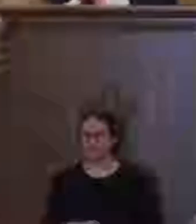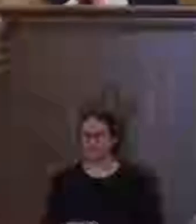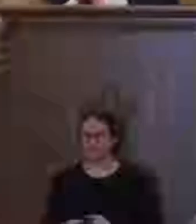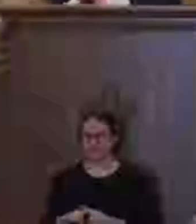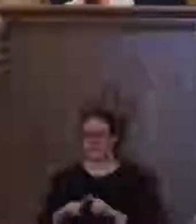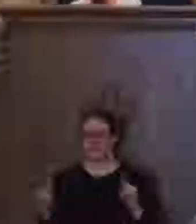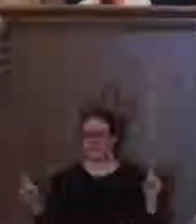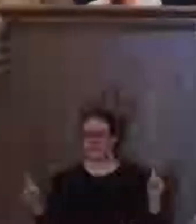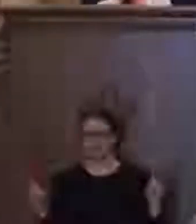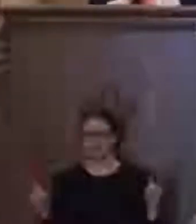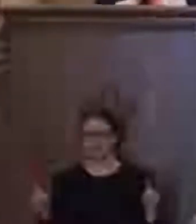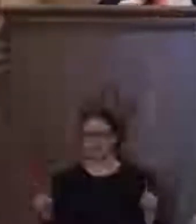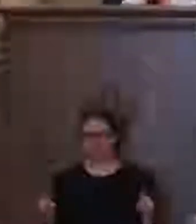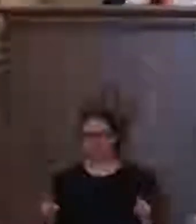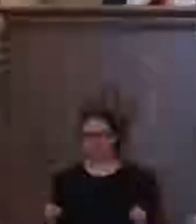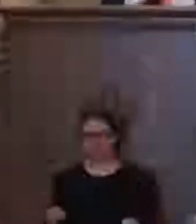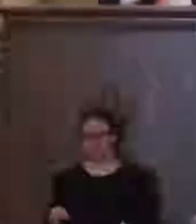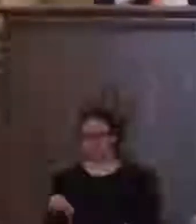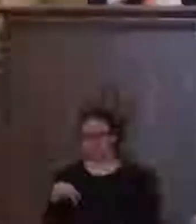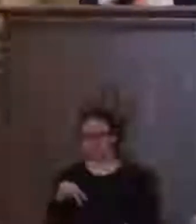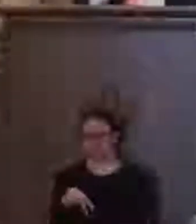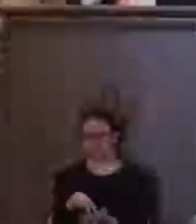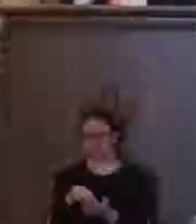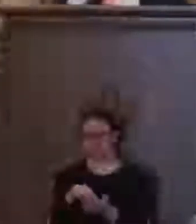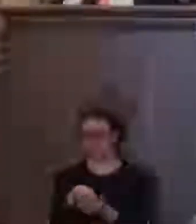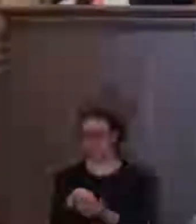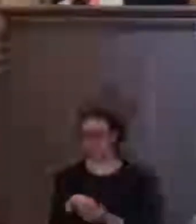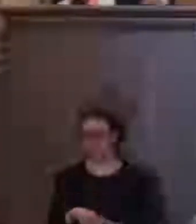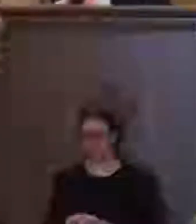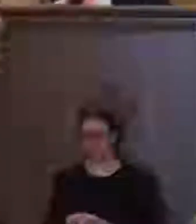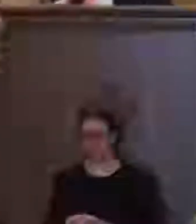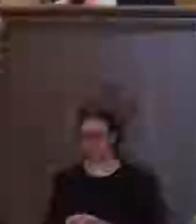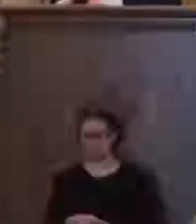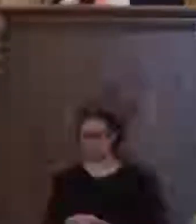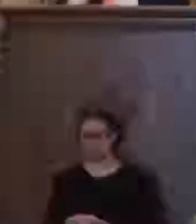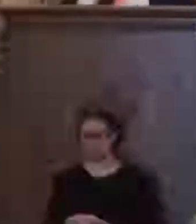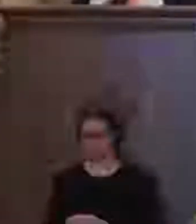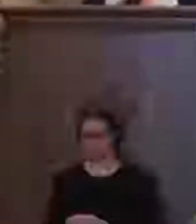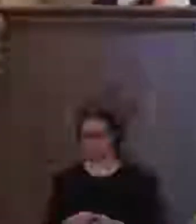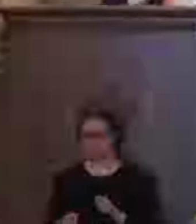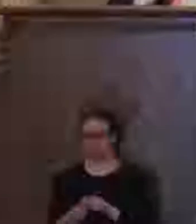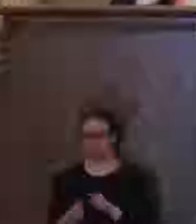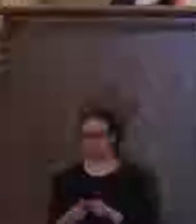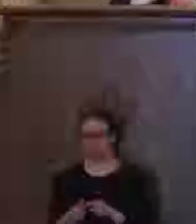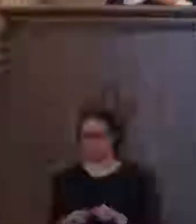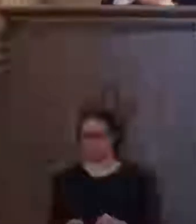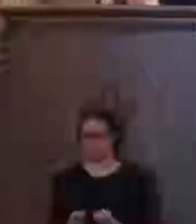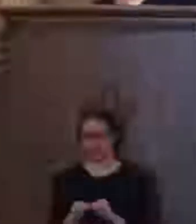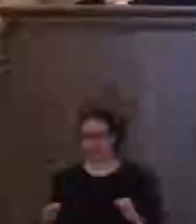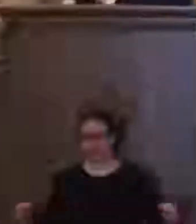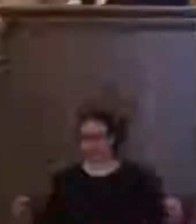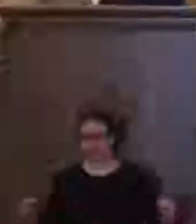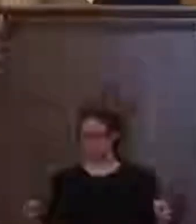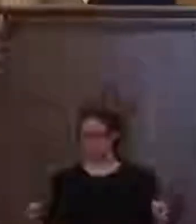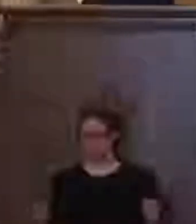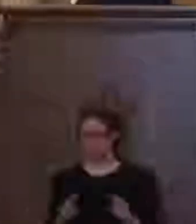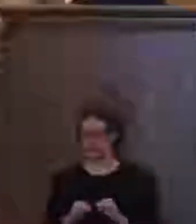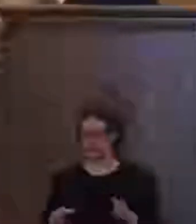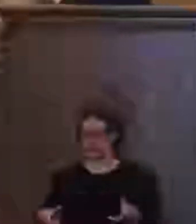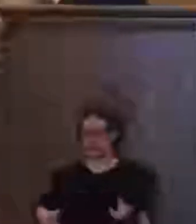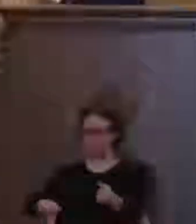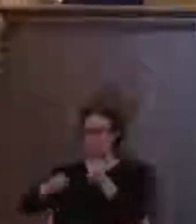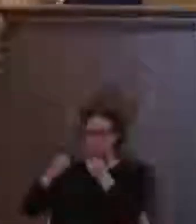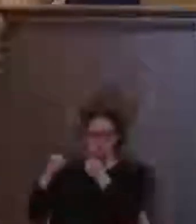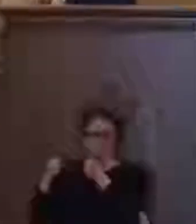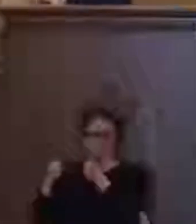instead of, you know, kind of standing his ground and deciding, hey, you know, nothing's gonna pull me